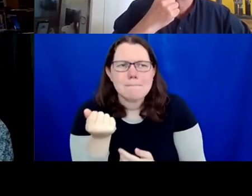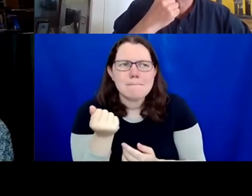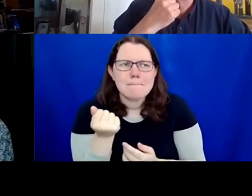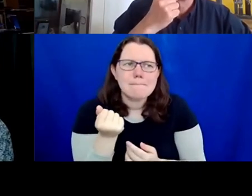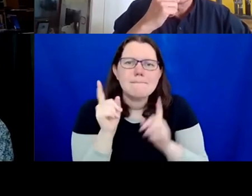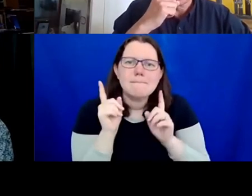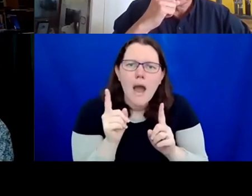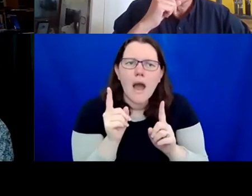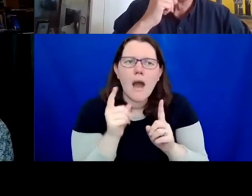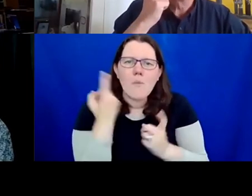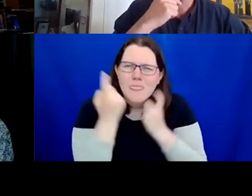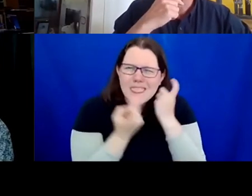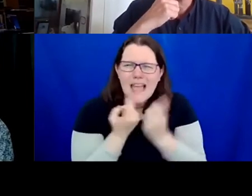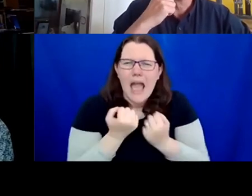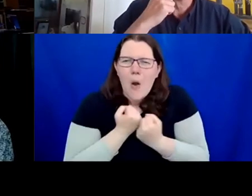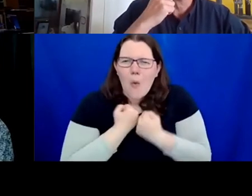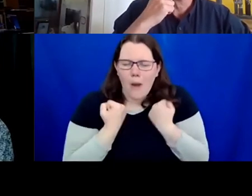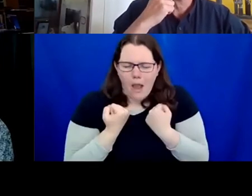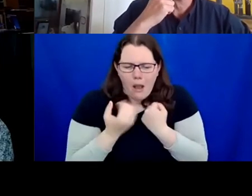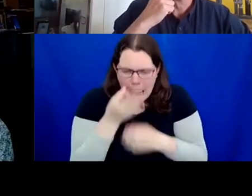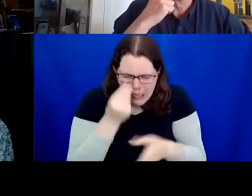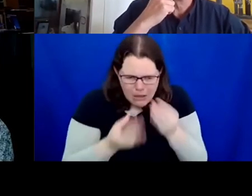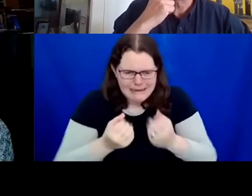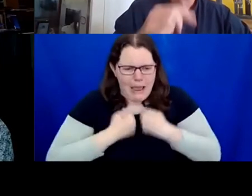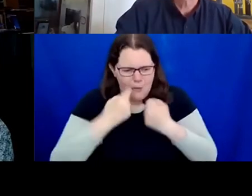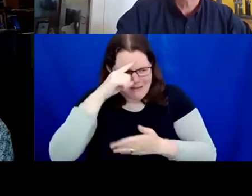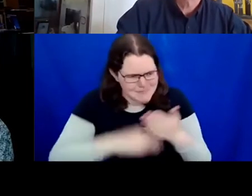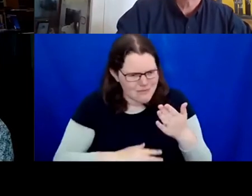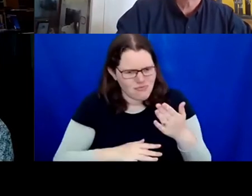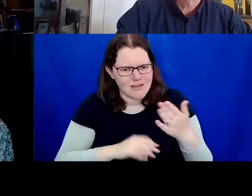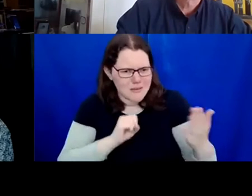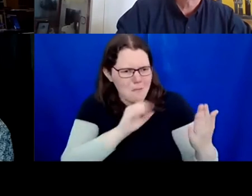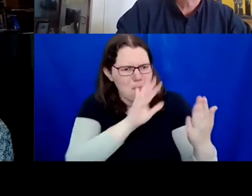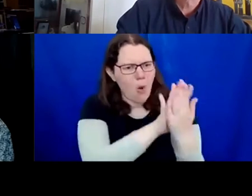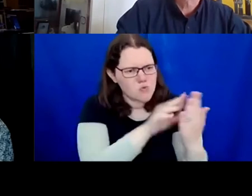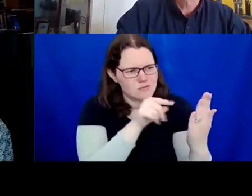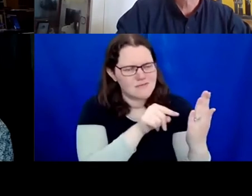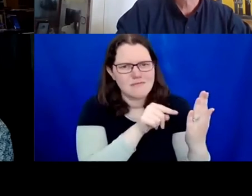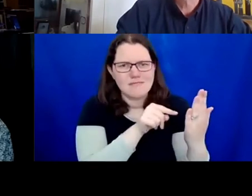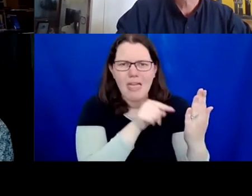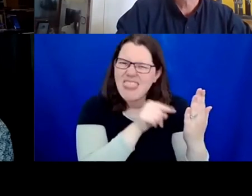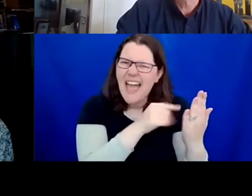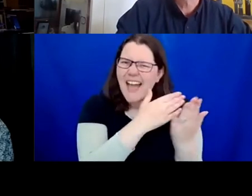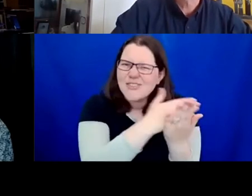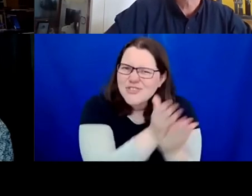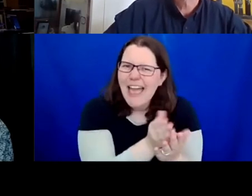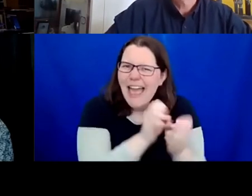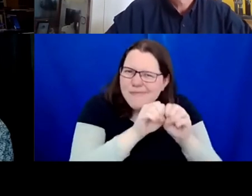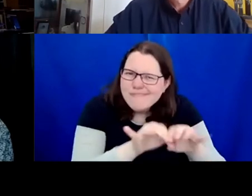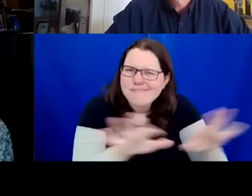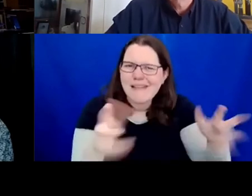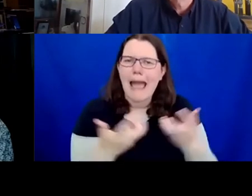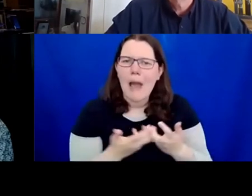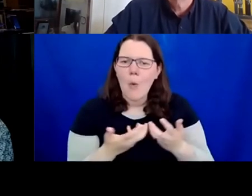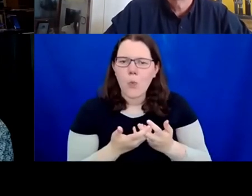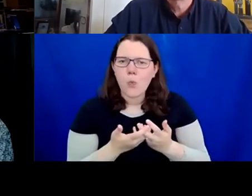and have a strategy for doing that? So I think you're absolutely right, Richard, that we don't share, and that there's also, we